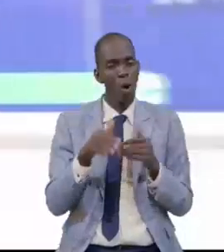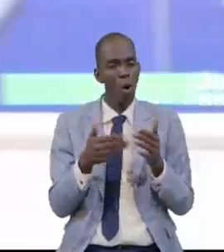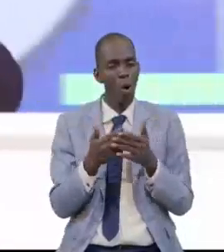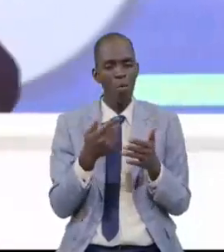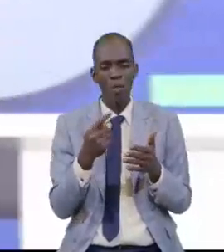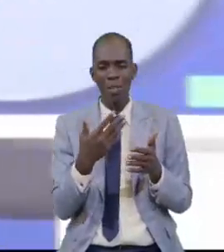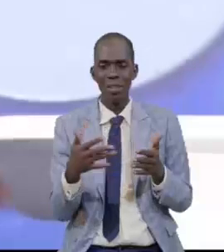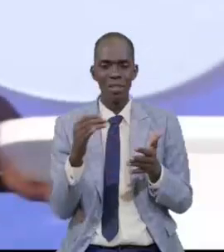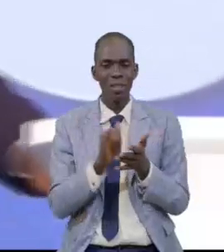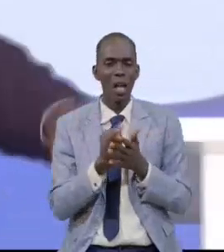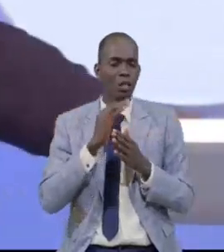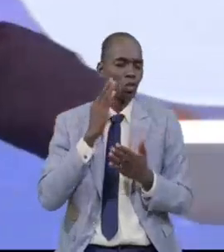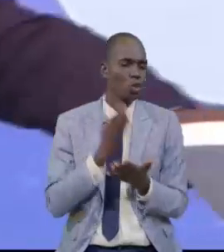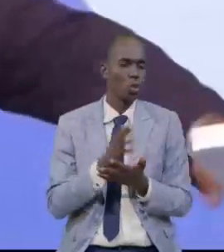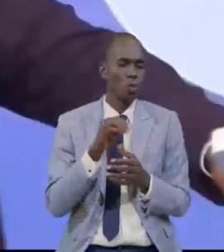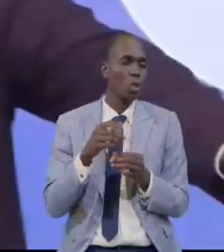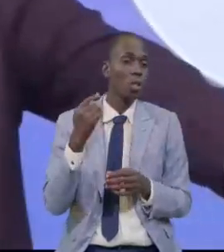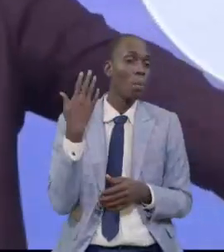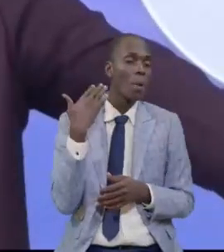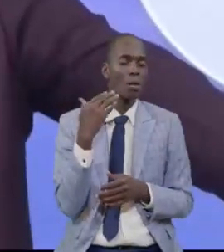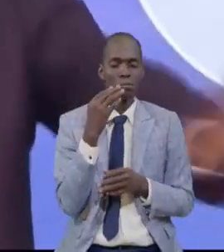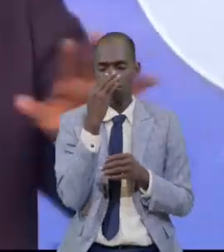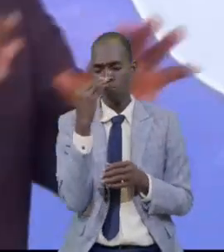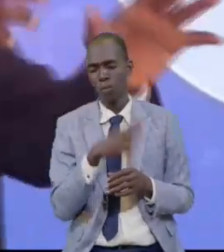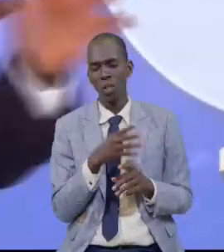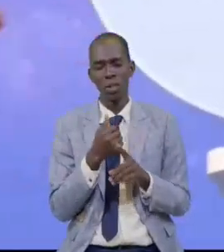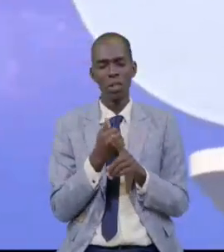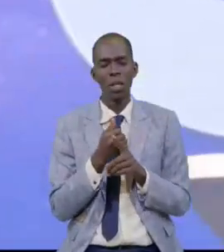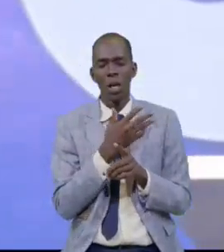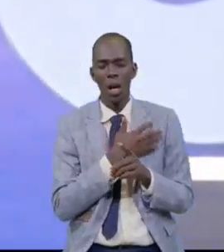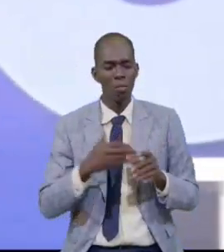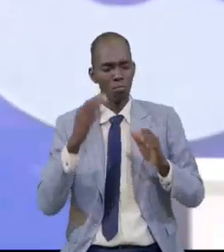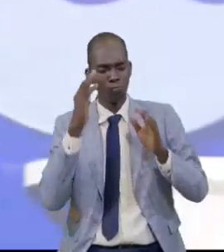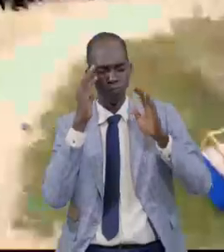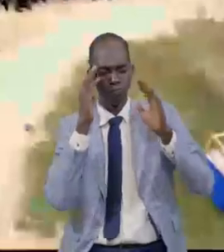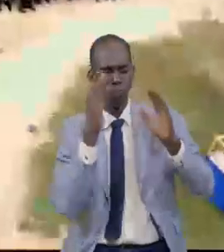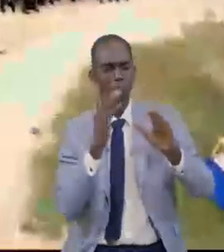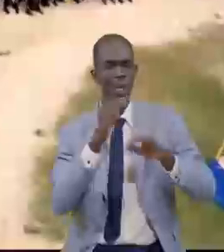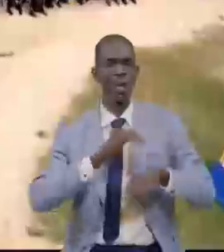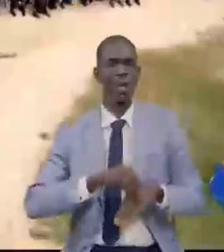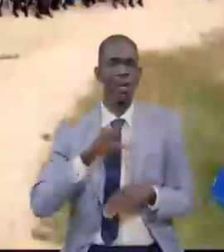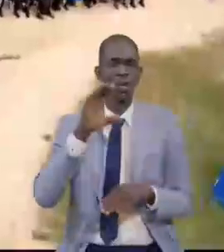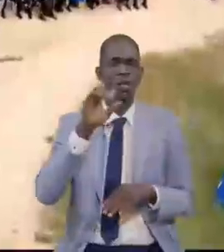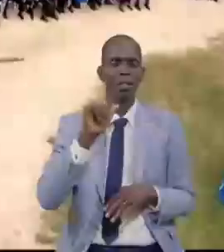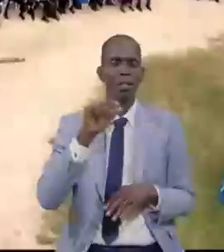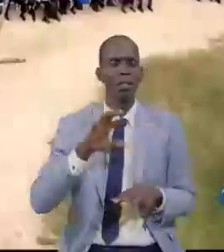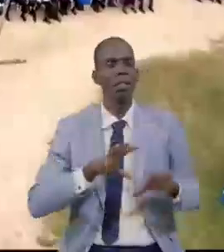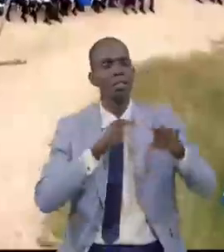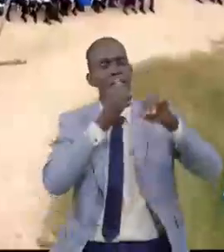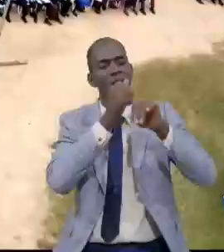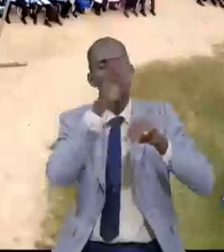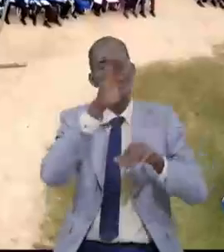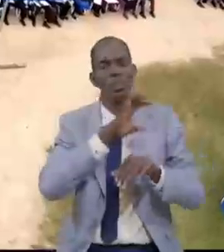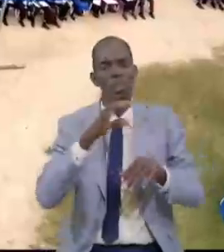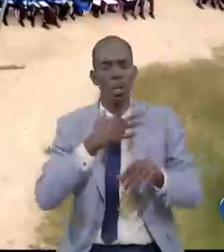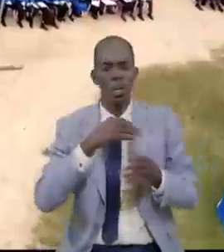away from yourself, and look at Calvary, and look beyond yourself, and learn. And